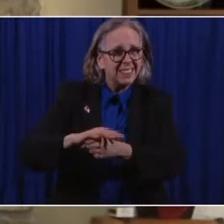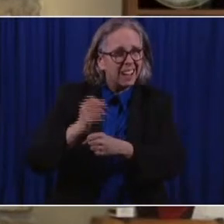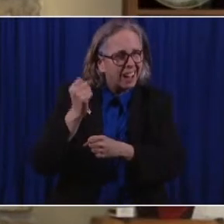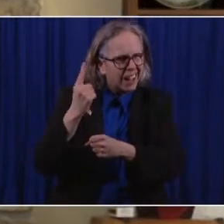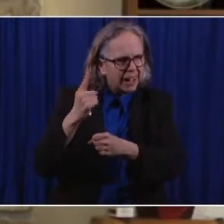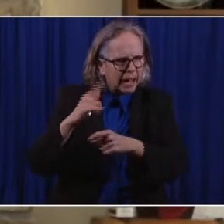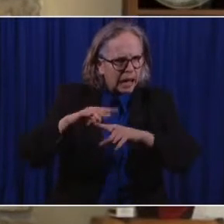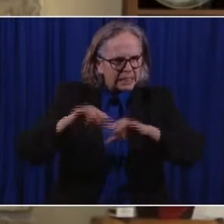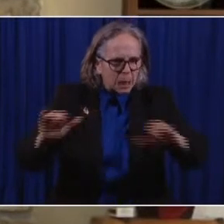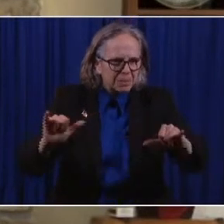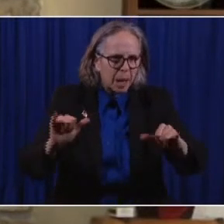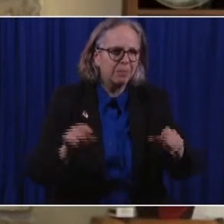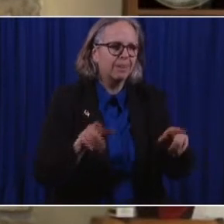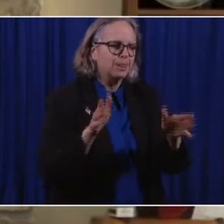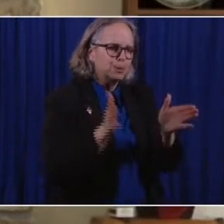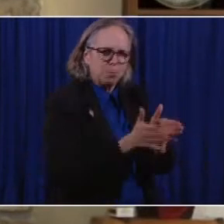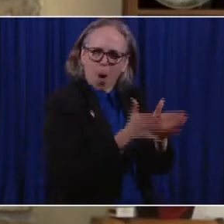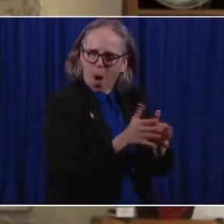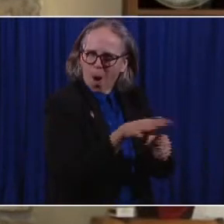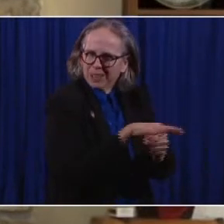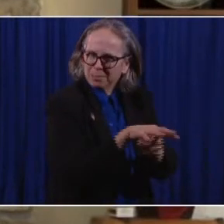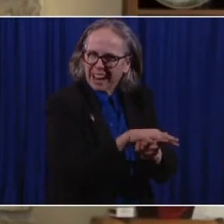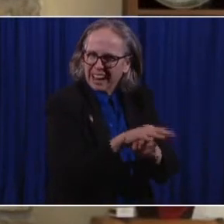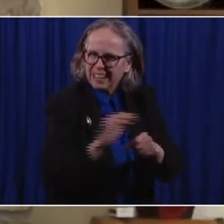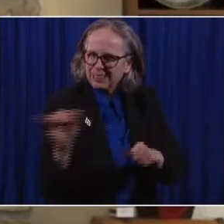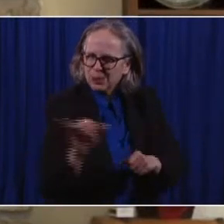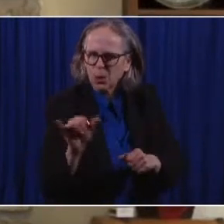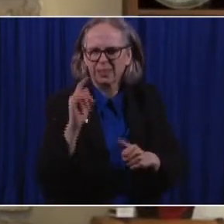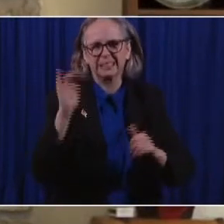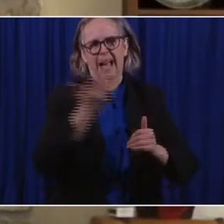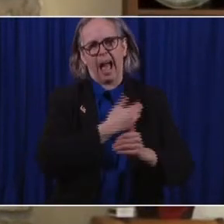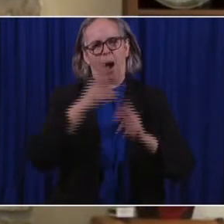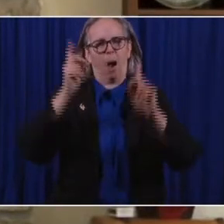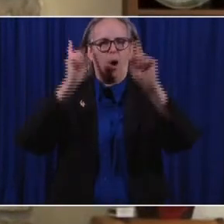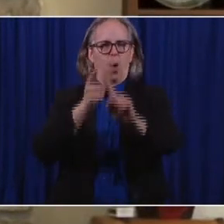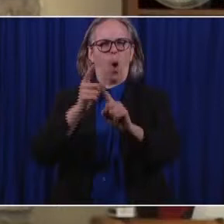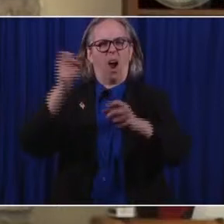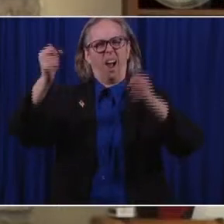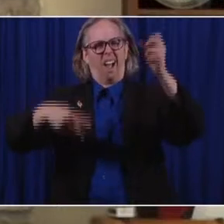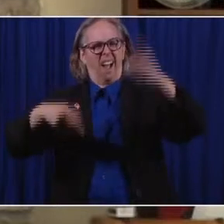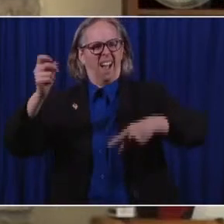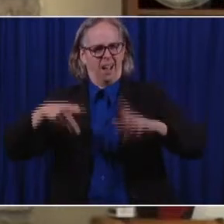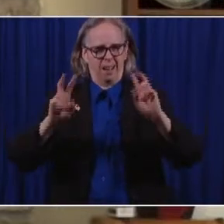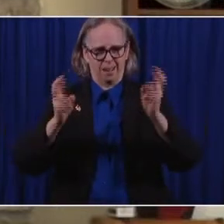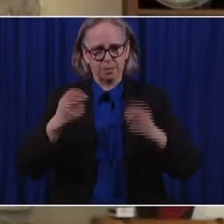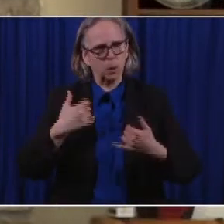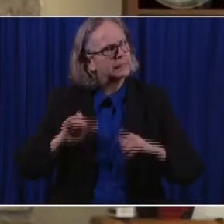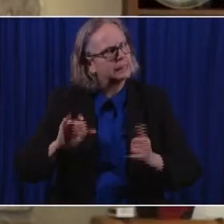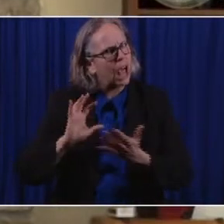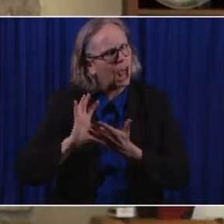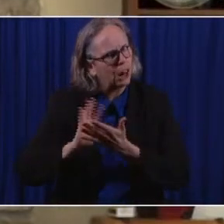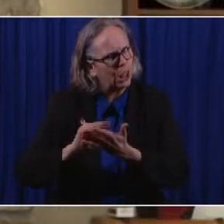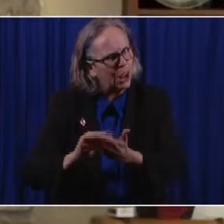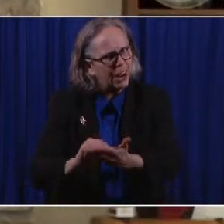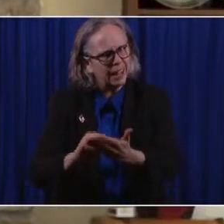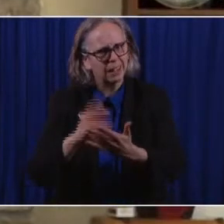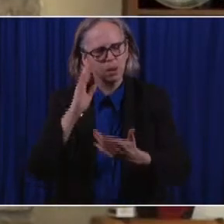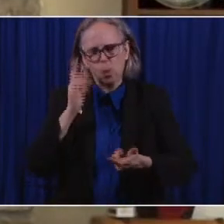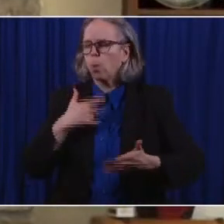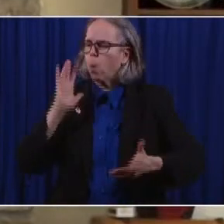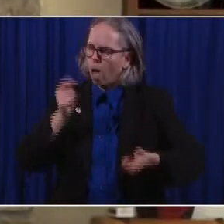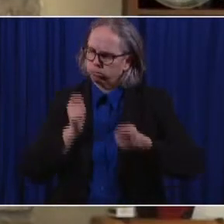more local sites. We will learn, we will adjust as we move